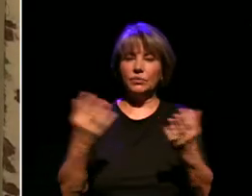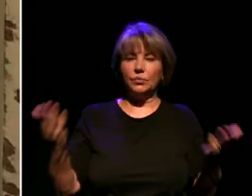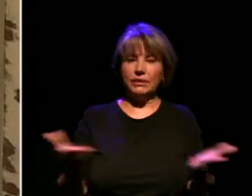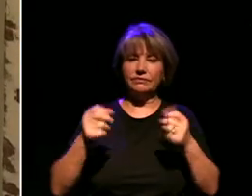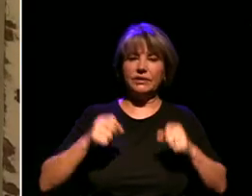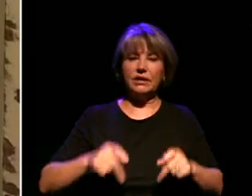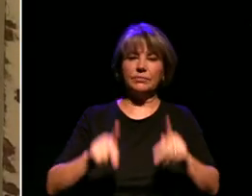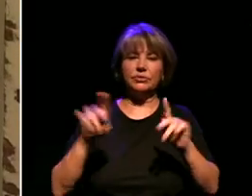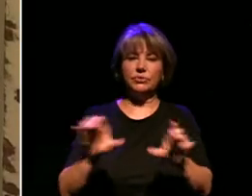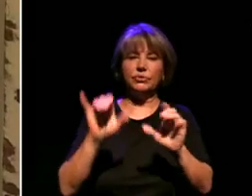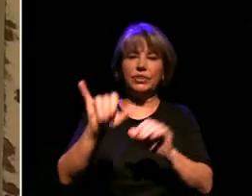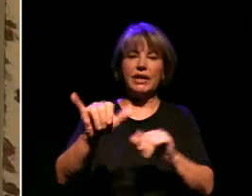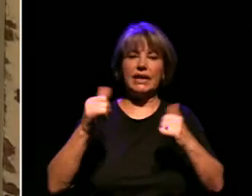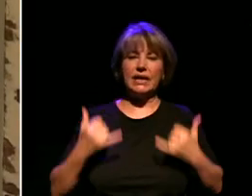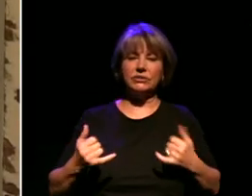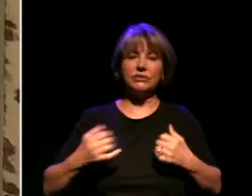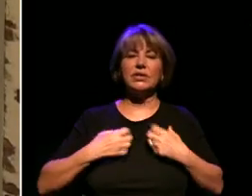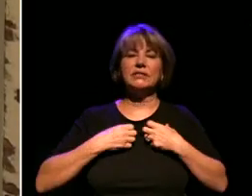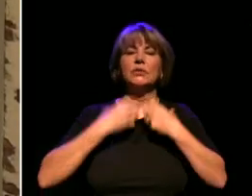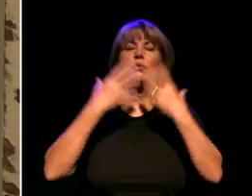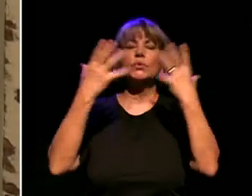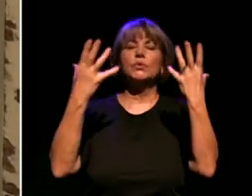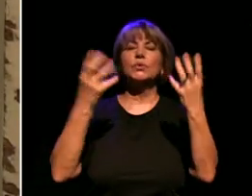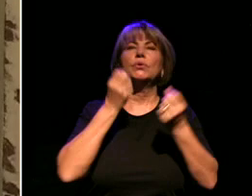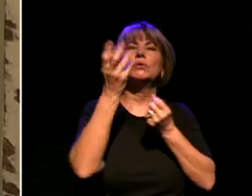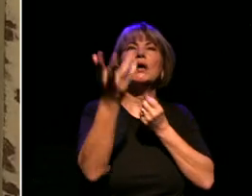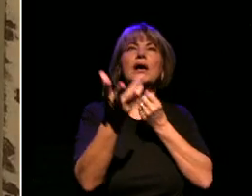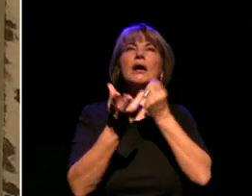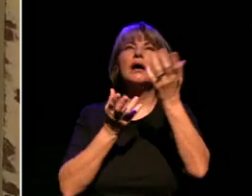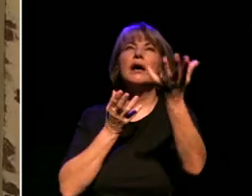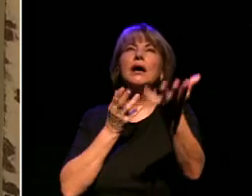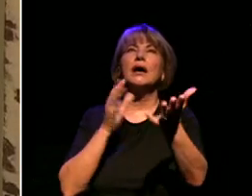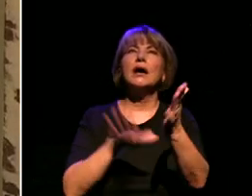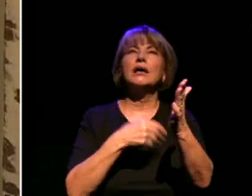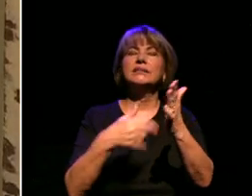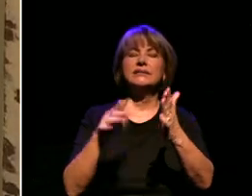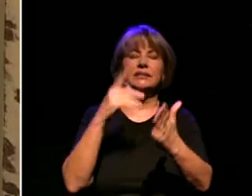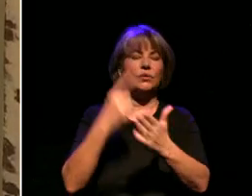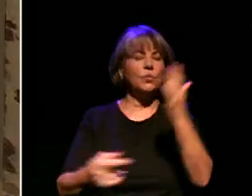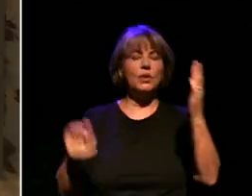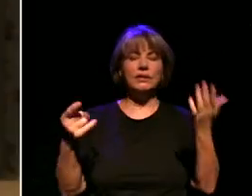right now. So let's lift our voices. Let's sing to the Lord and let's sing of what he has done.